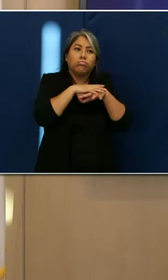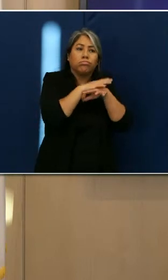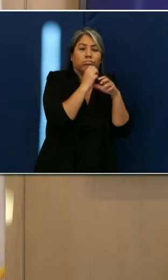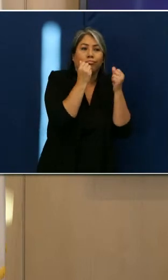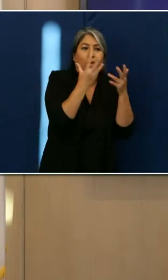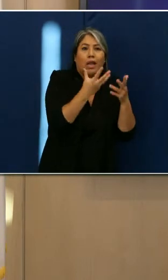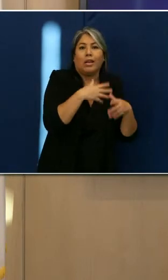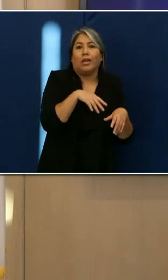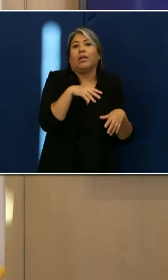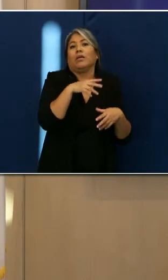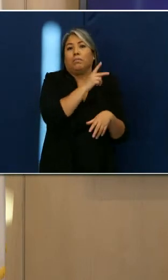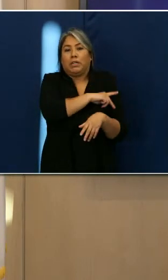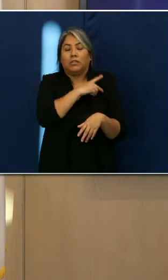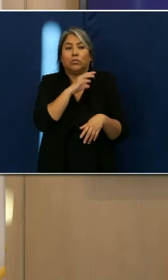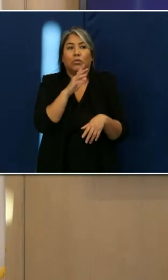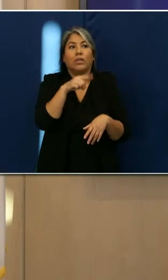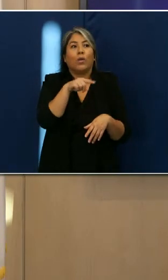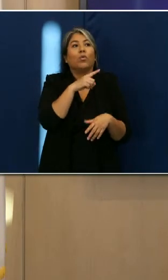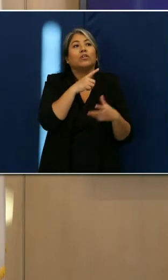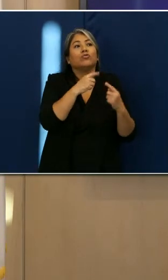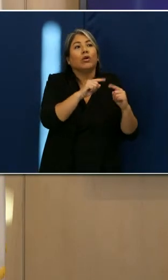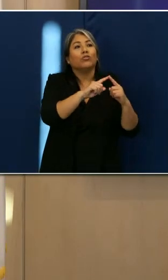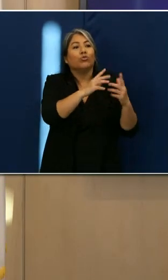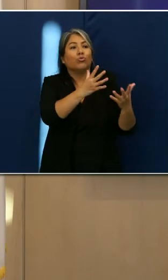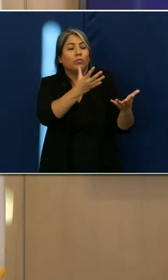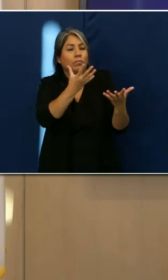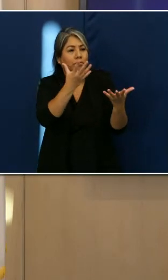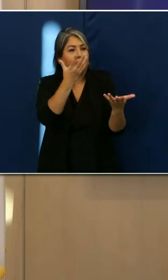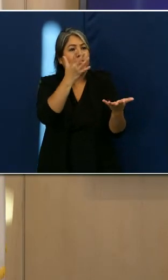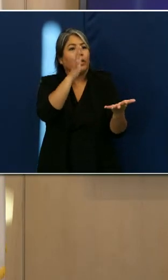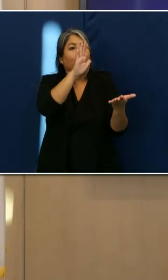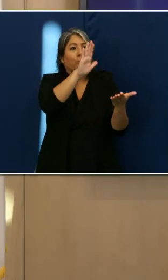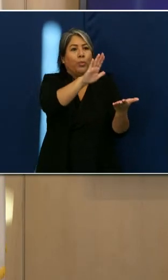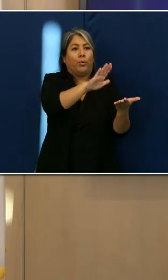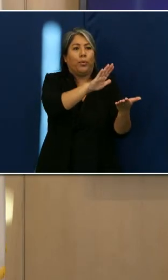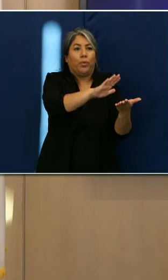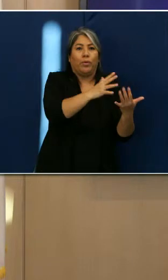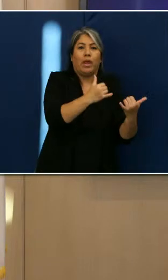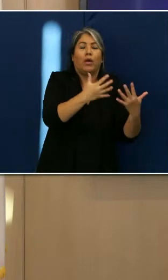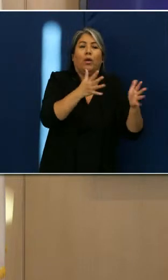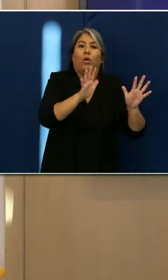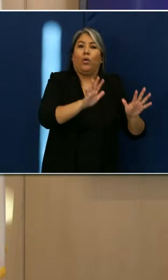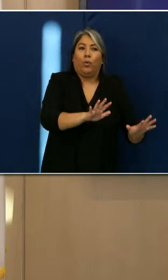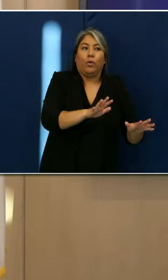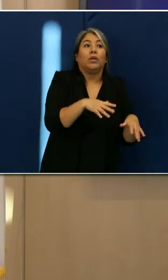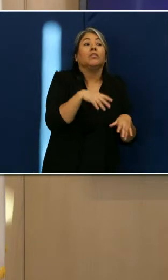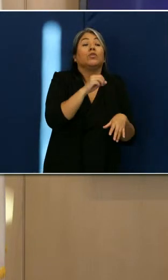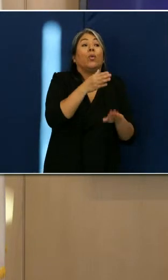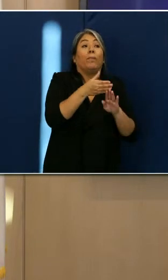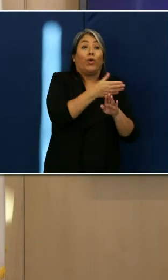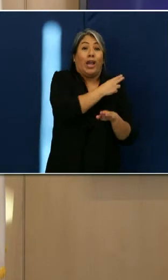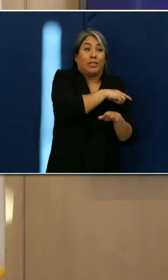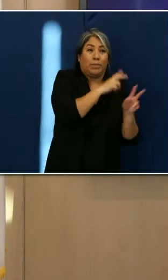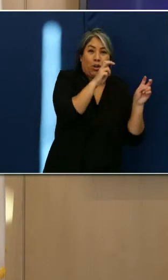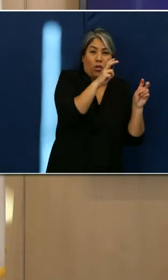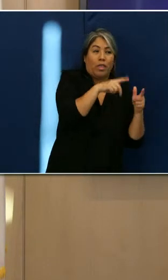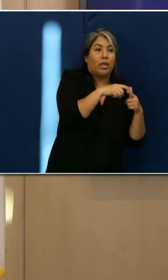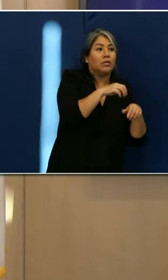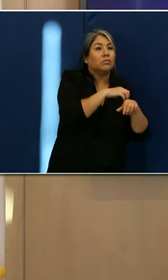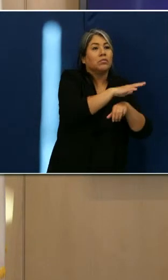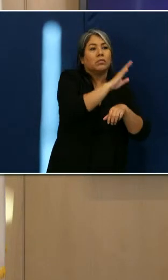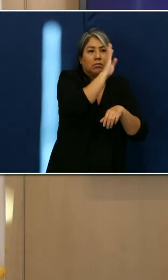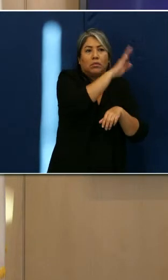and they've been able to, what I would use the word, decompress by sending patients from the pre-hospital system straight to other